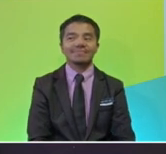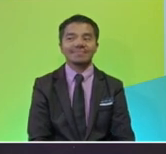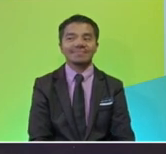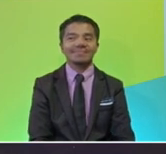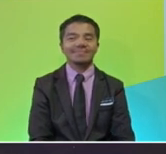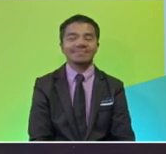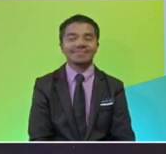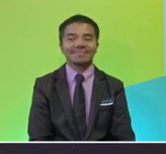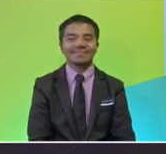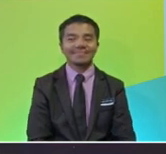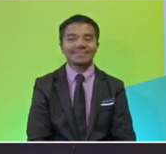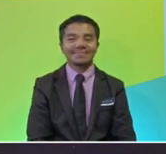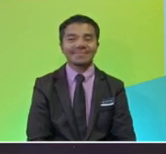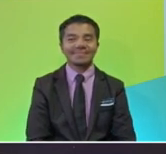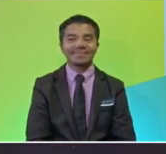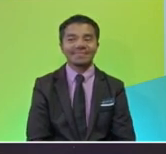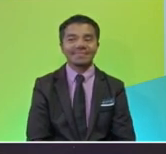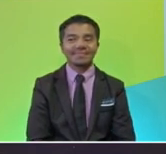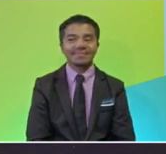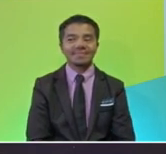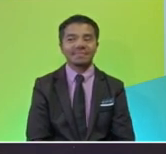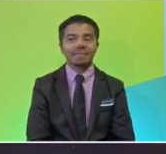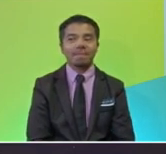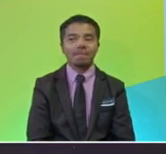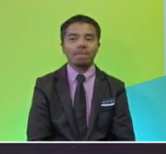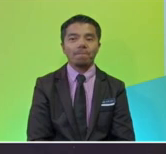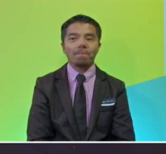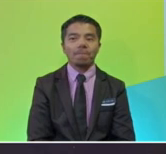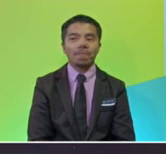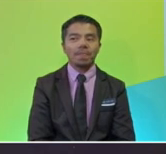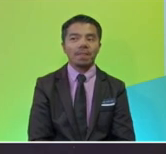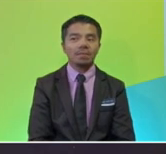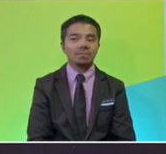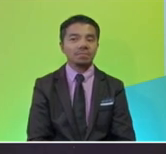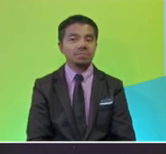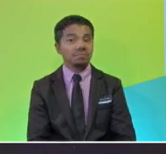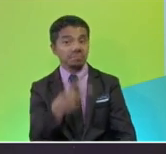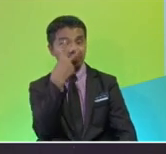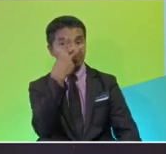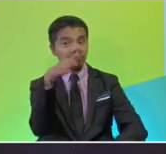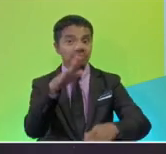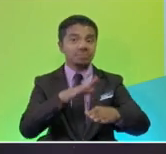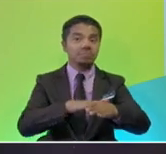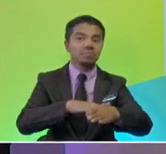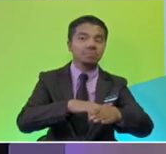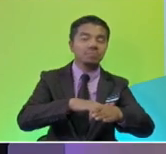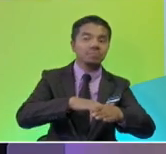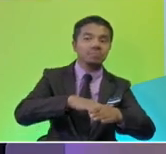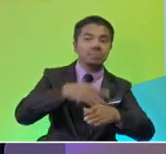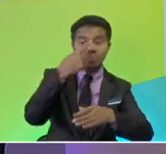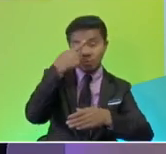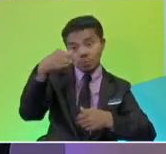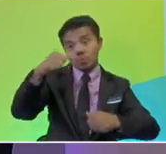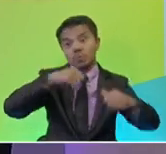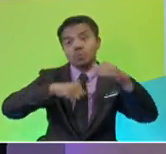I would send. Again, we have to go back to the statement just now. Yeah. A handball. Right. Okay, we're playing a handball. Okay. So, is it going to